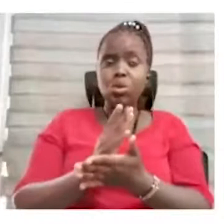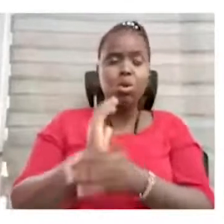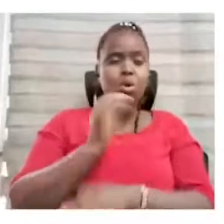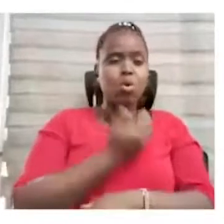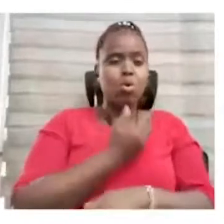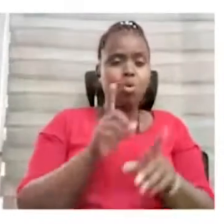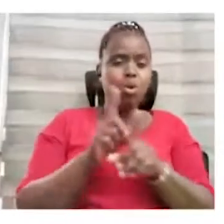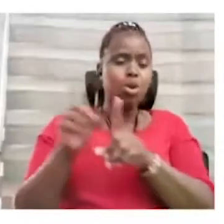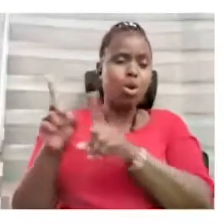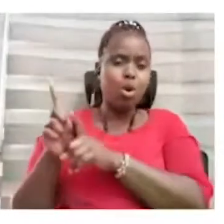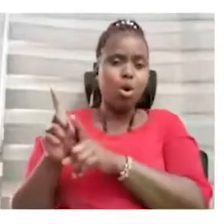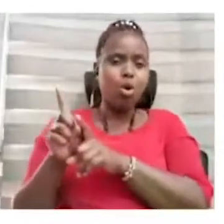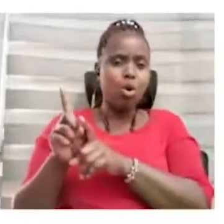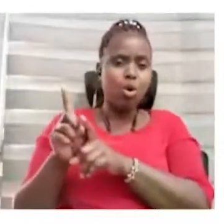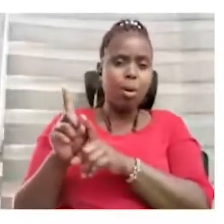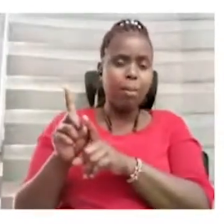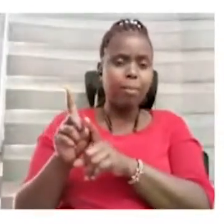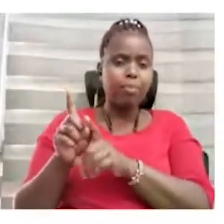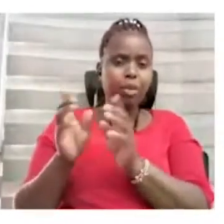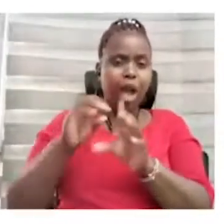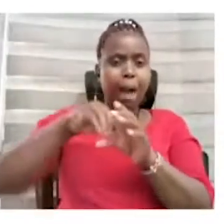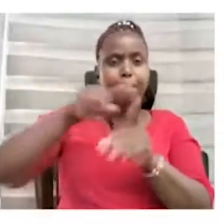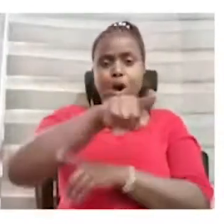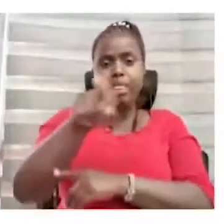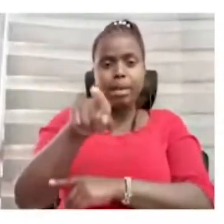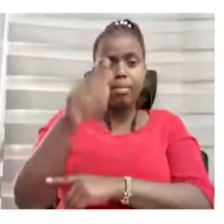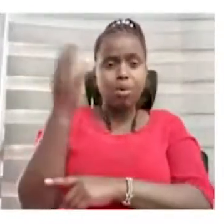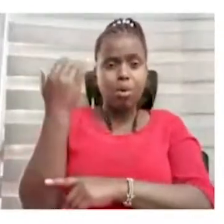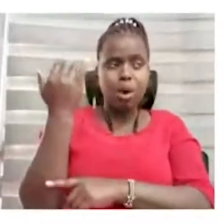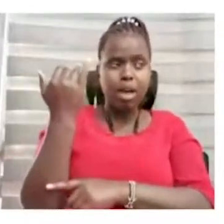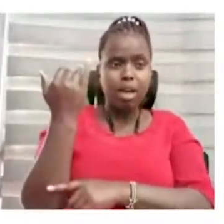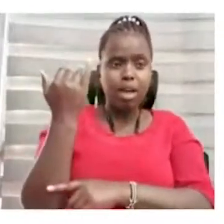trust amongst them because it gives their members,